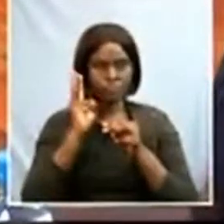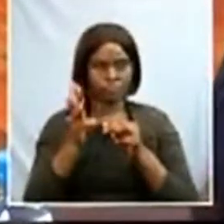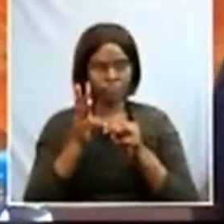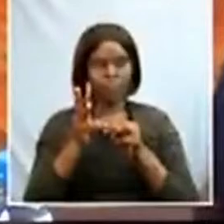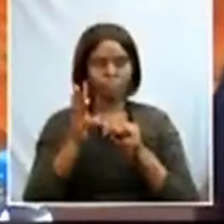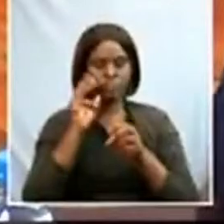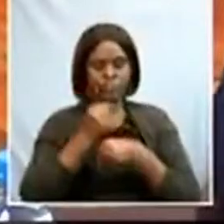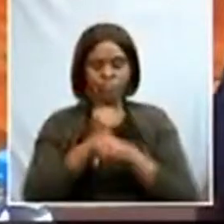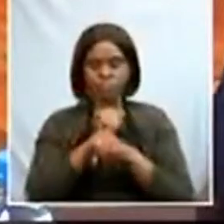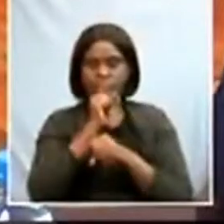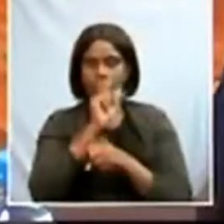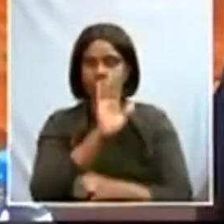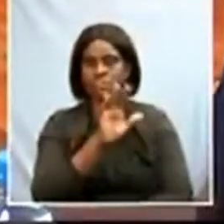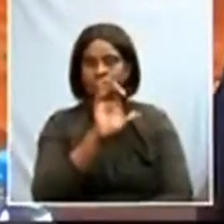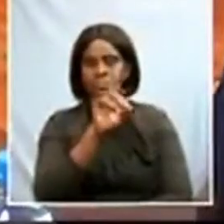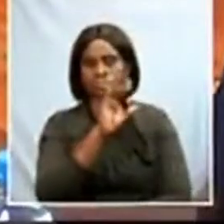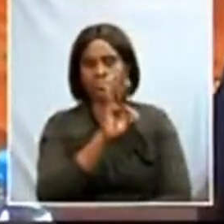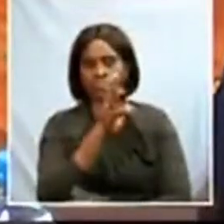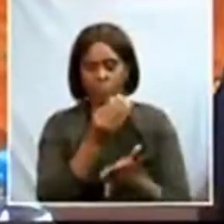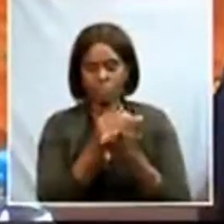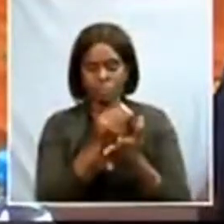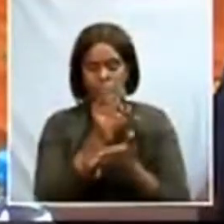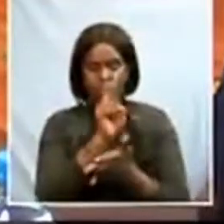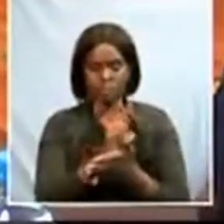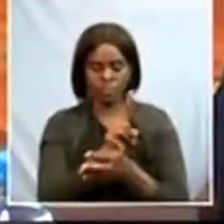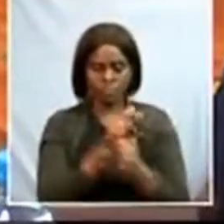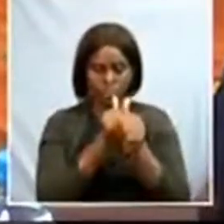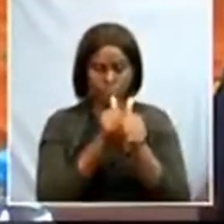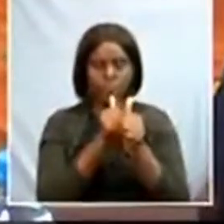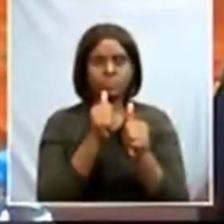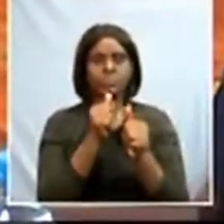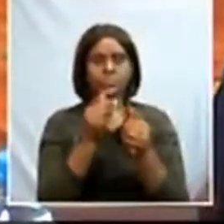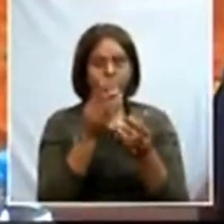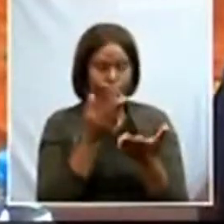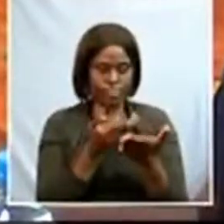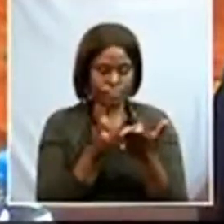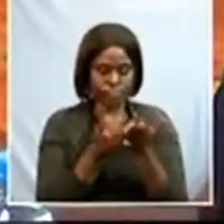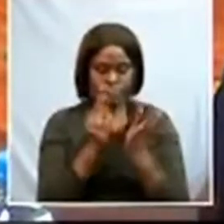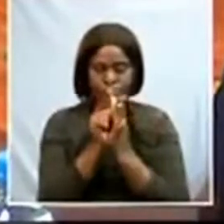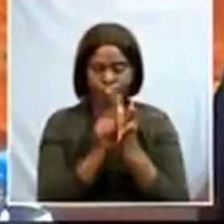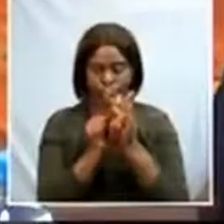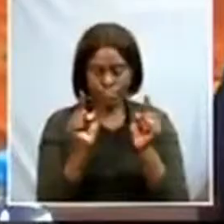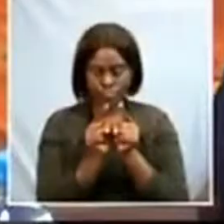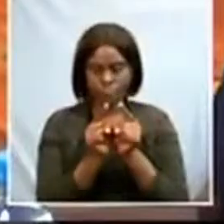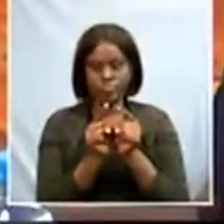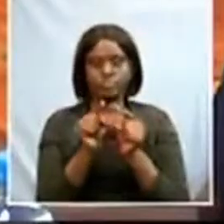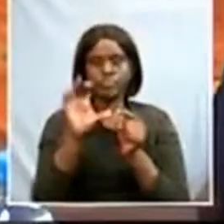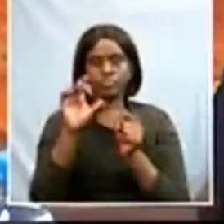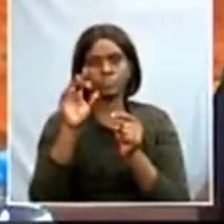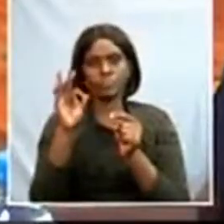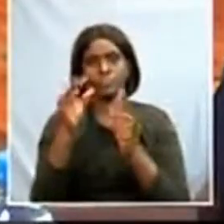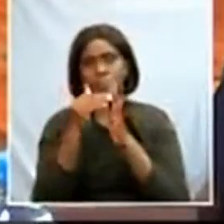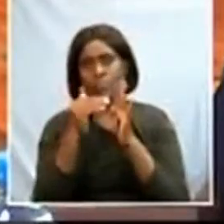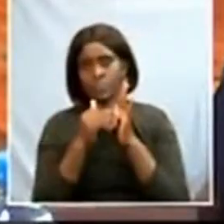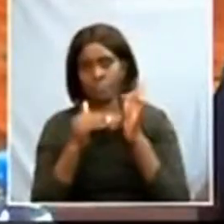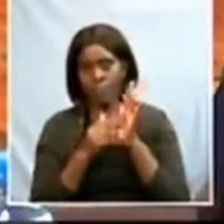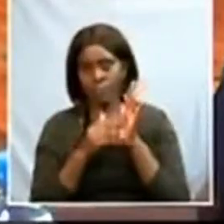will ensure that CDF funds are utilized as per the contractual obligation and as per the CDF